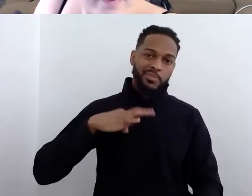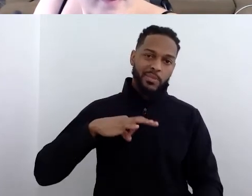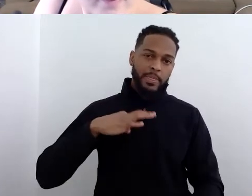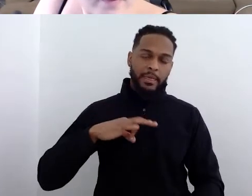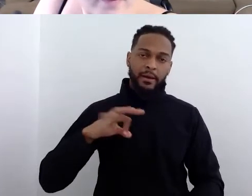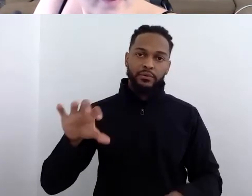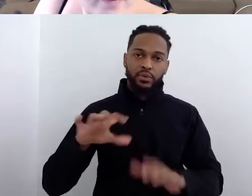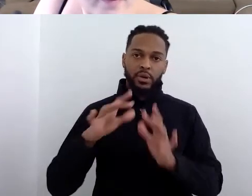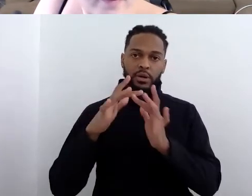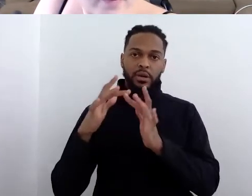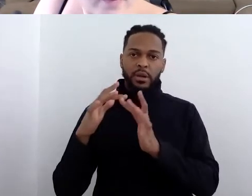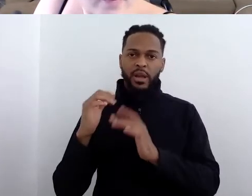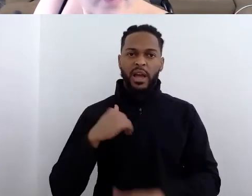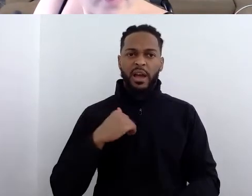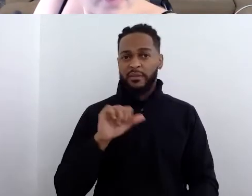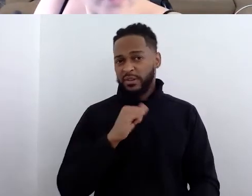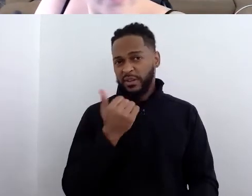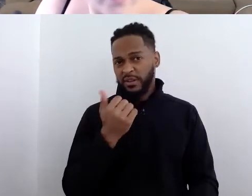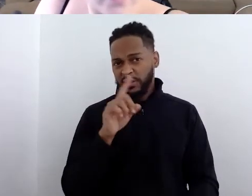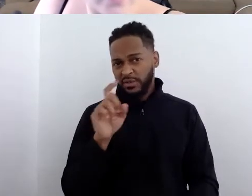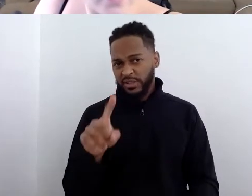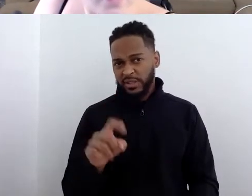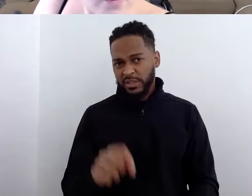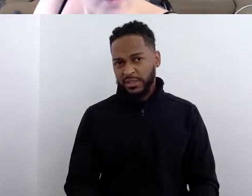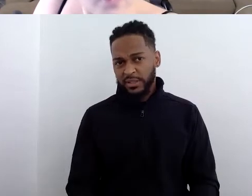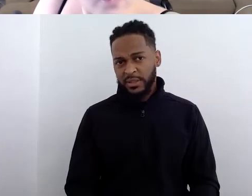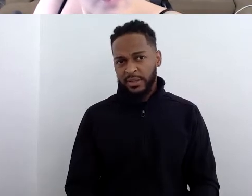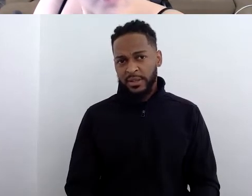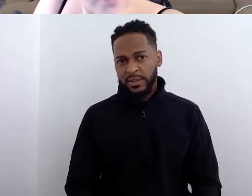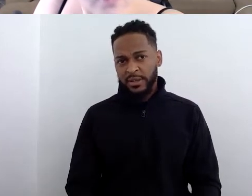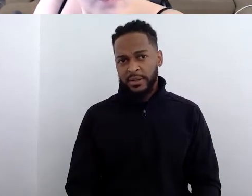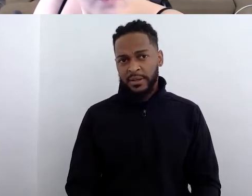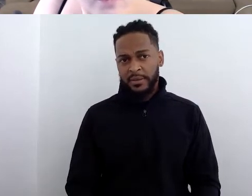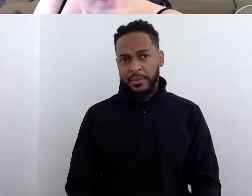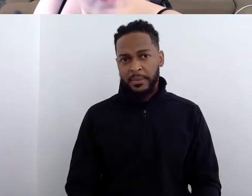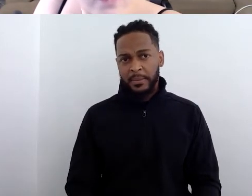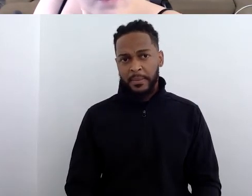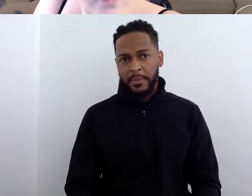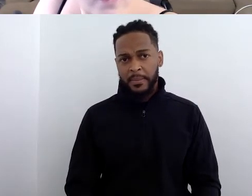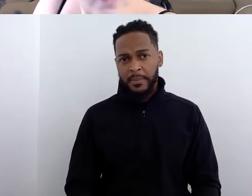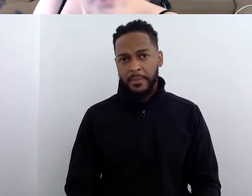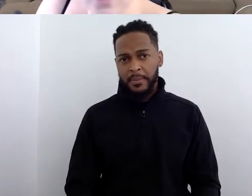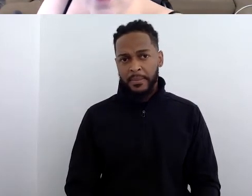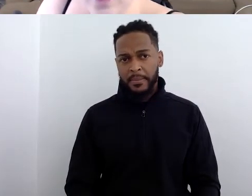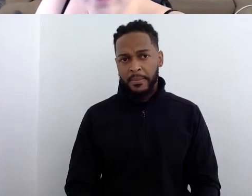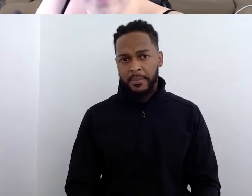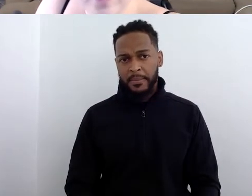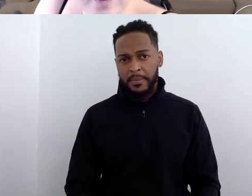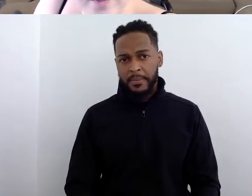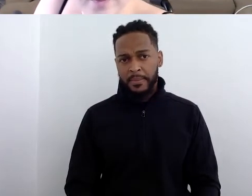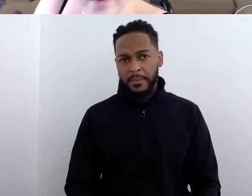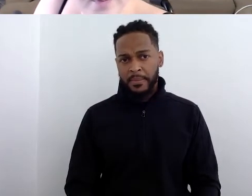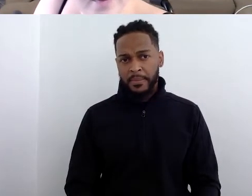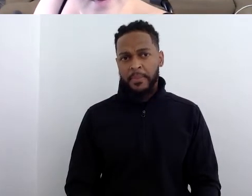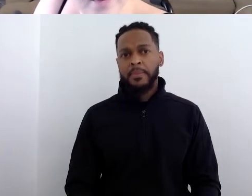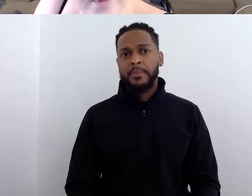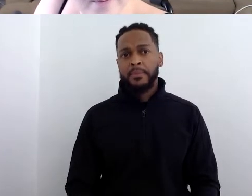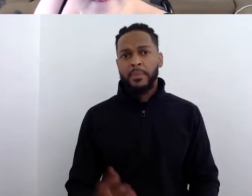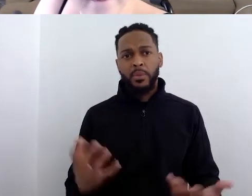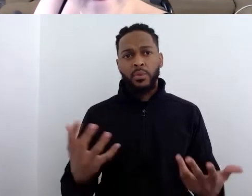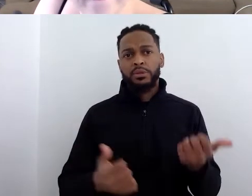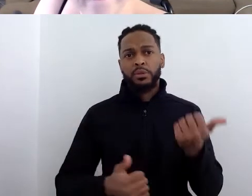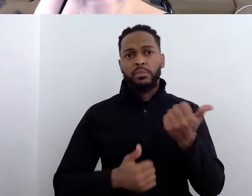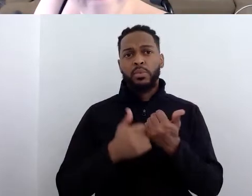we have another question is, what has been the biggest challenge during the COVID chapter?